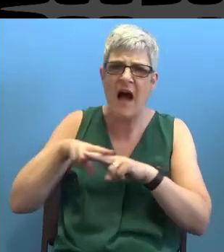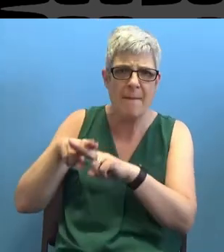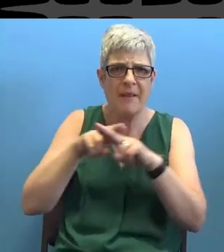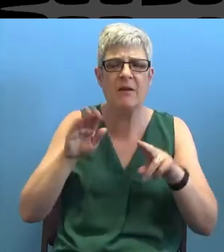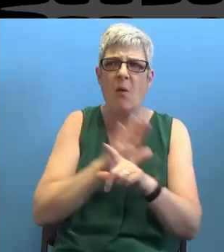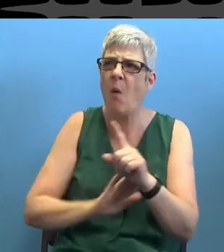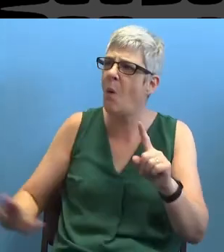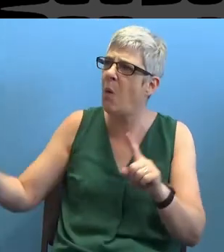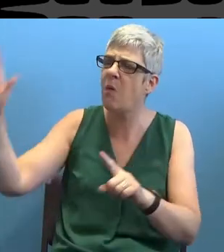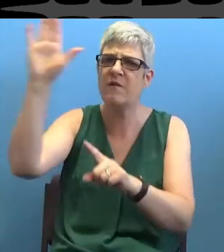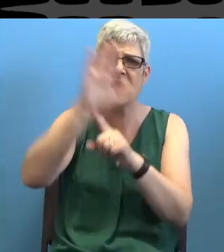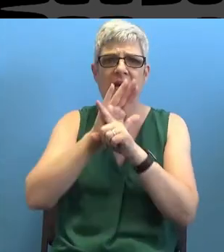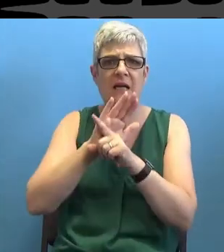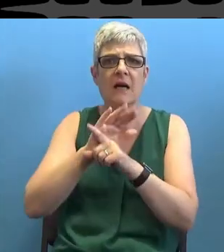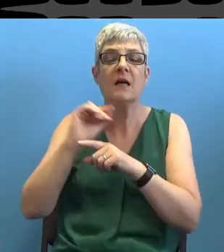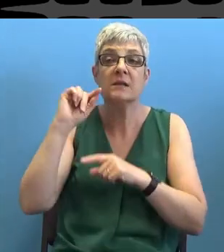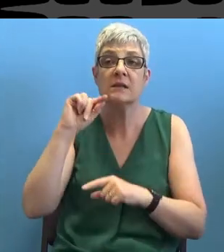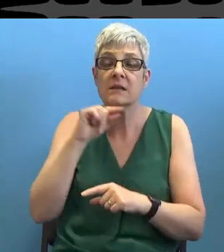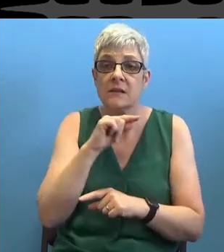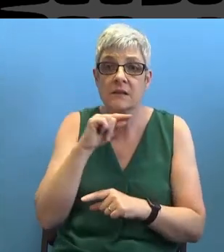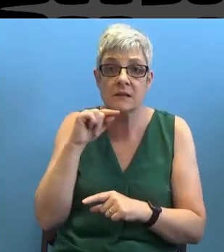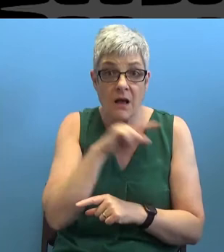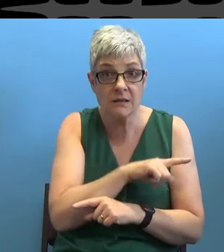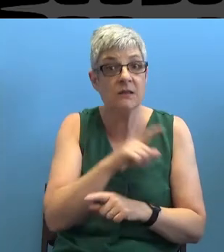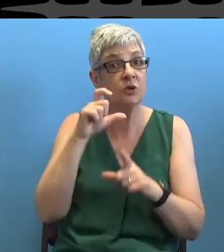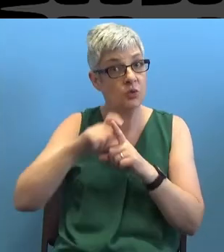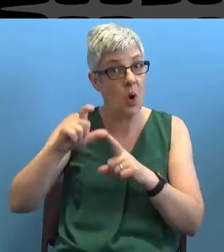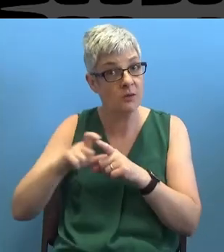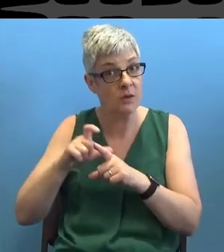and daughters of the living God.